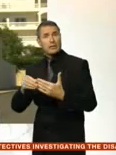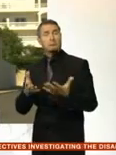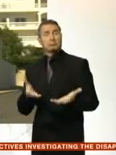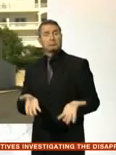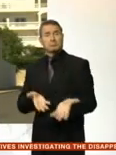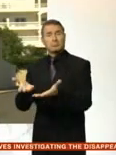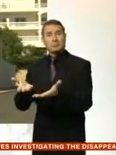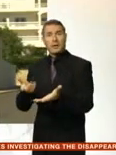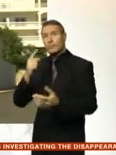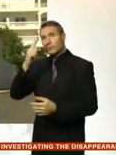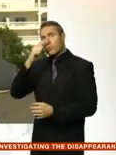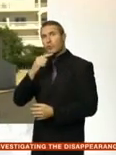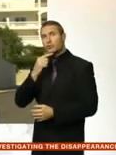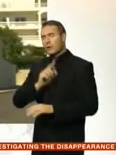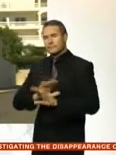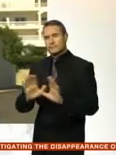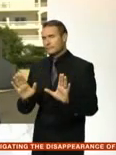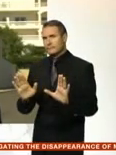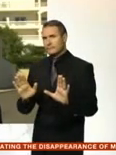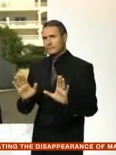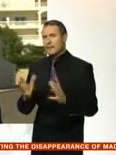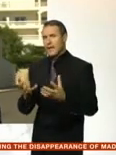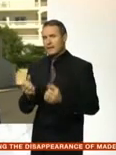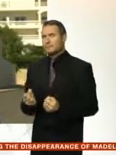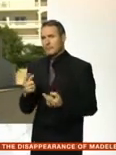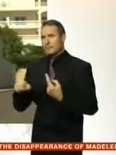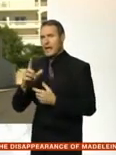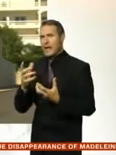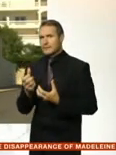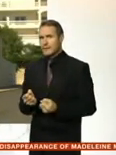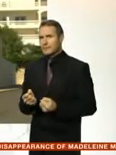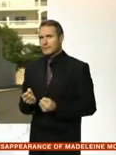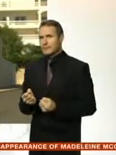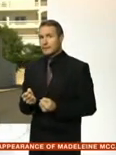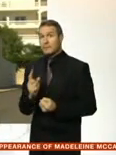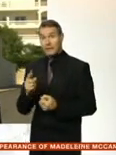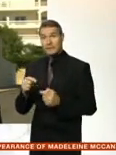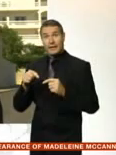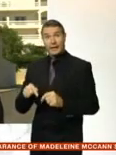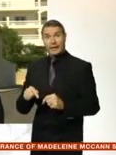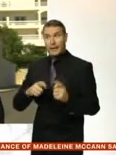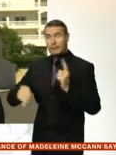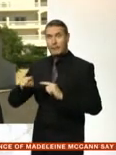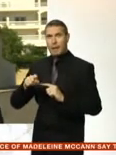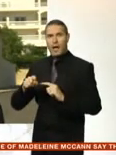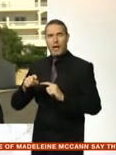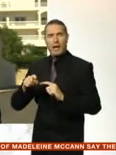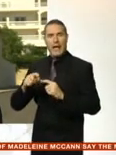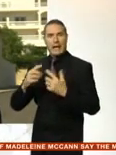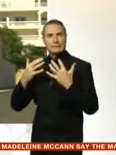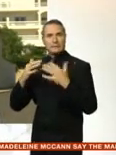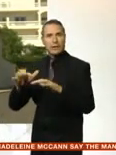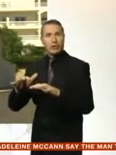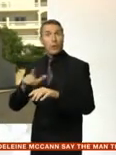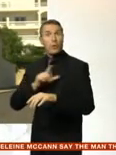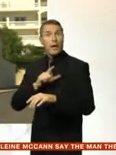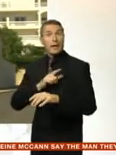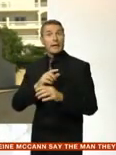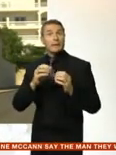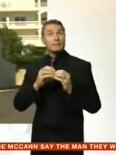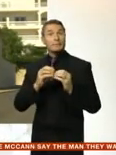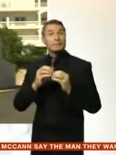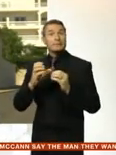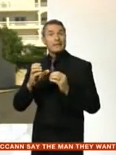from the Portuguese. They can handle that, I think. And it has generated an awful lot of attention. There are crews from Britain here, but also from